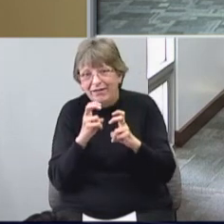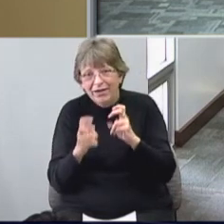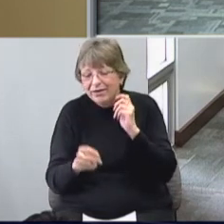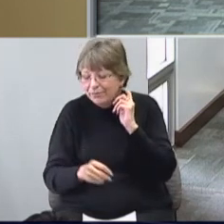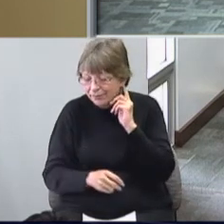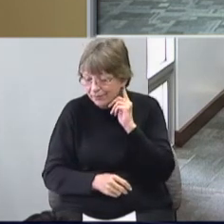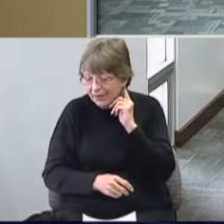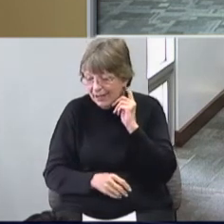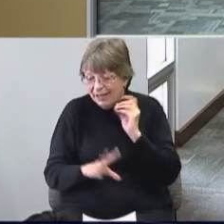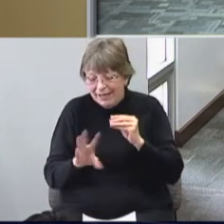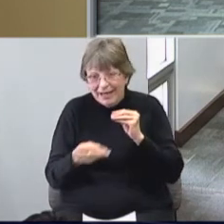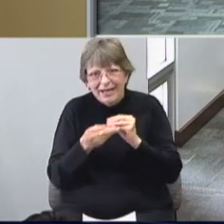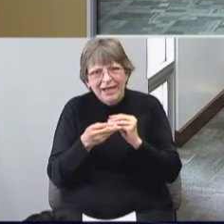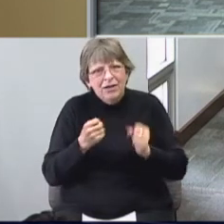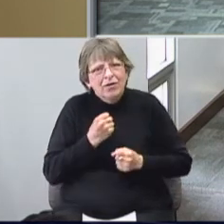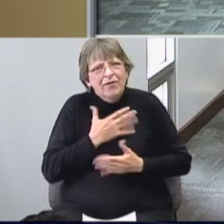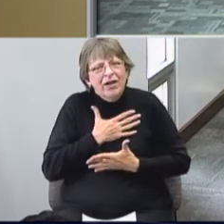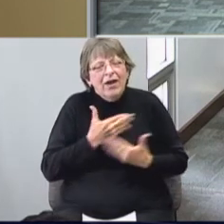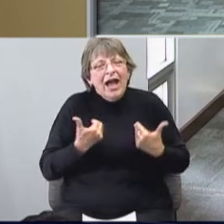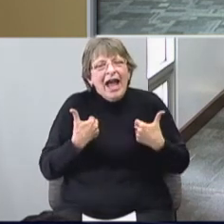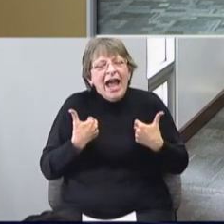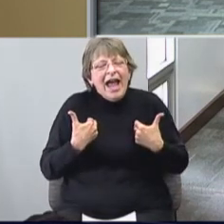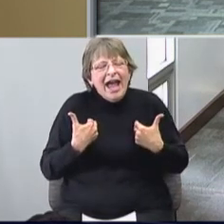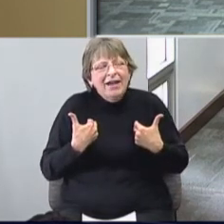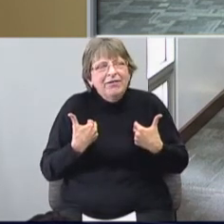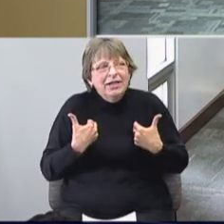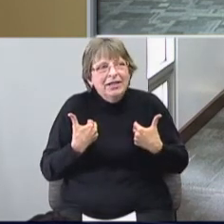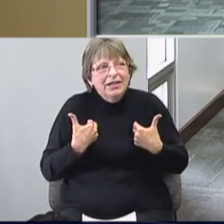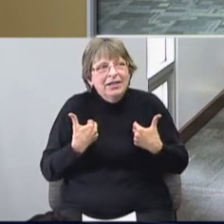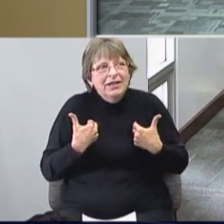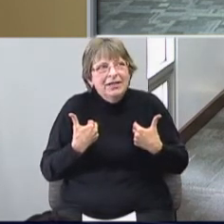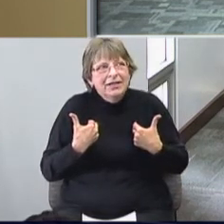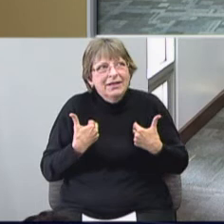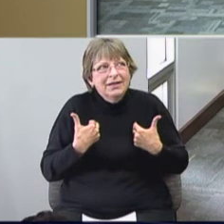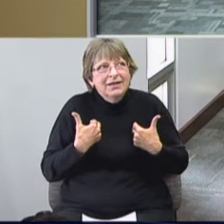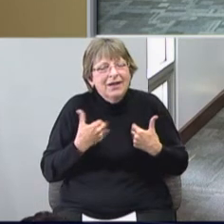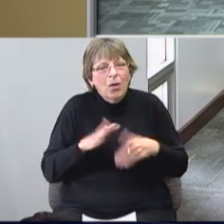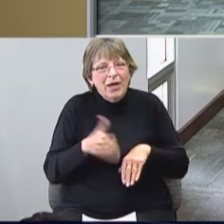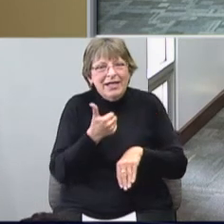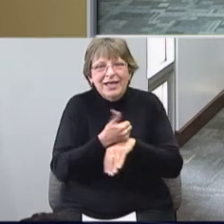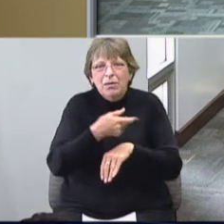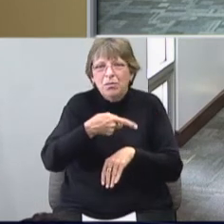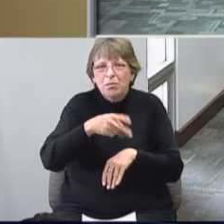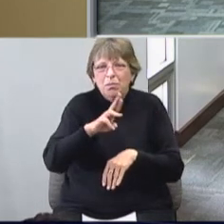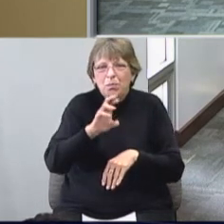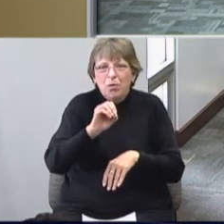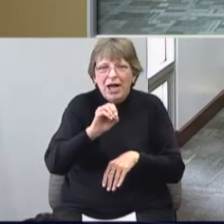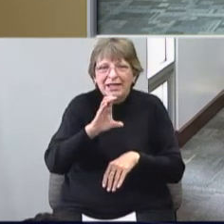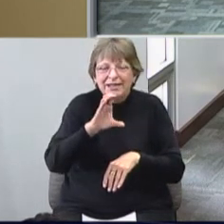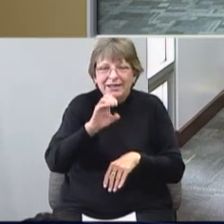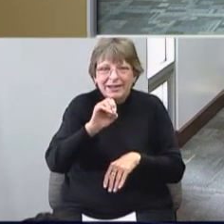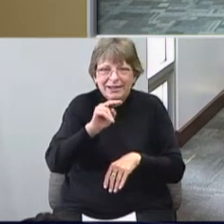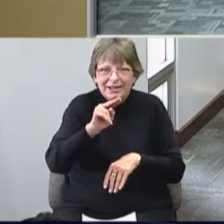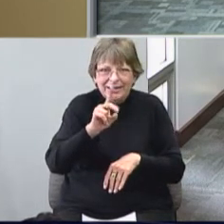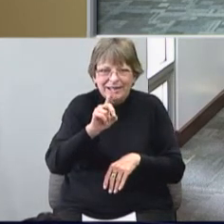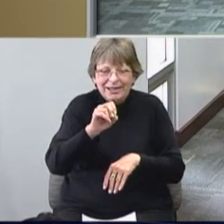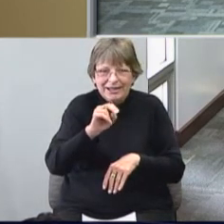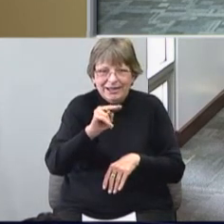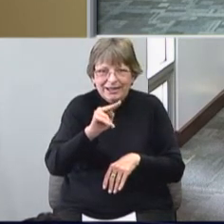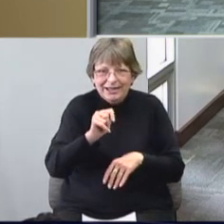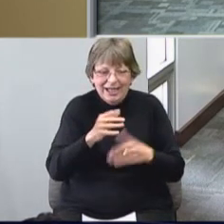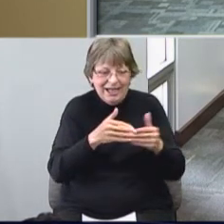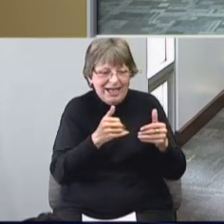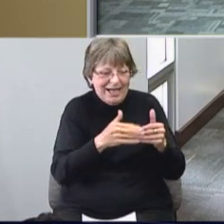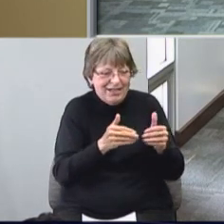The other fear I run into is if we're setting some sort of precedent that it's easier to ask for forgiveness